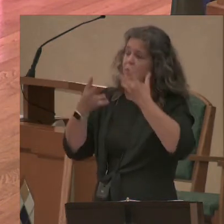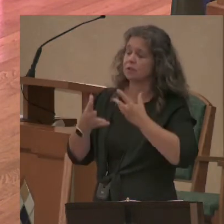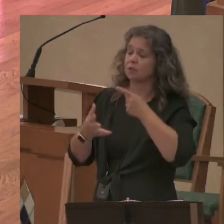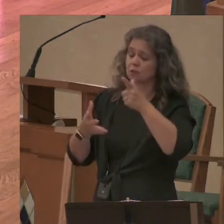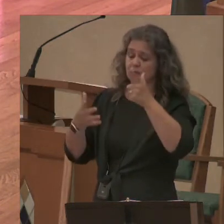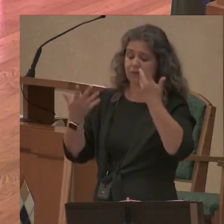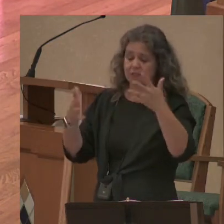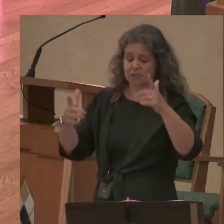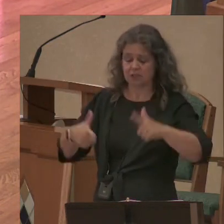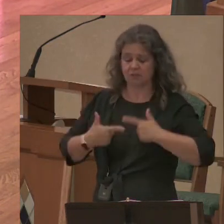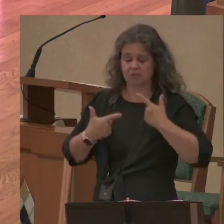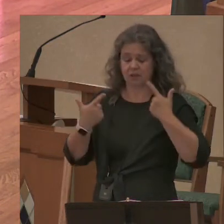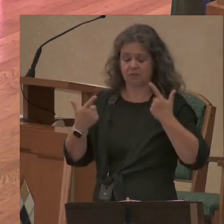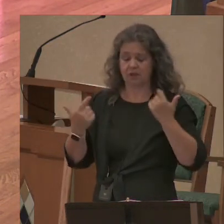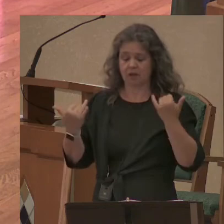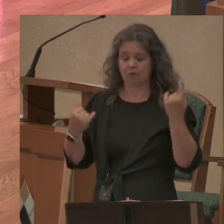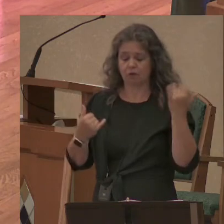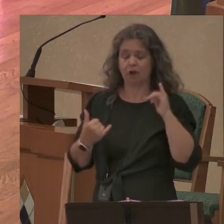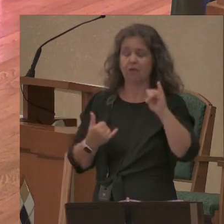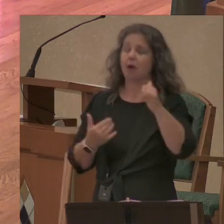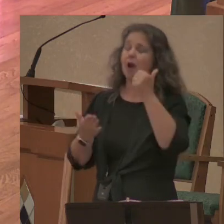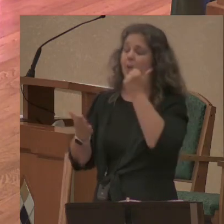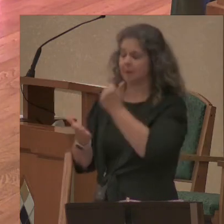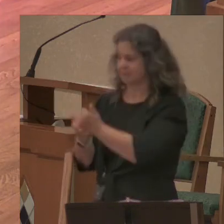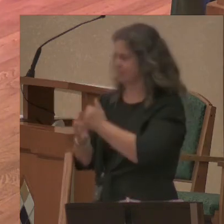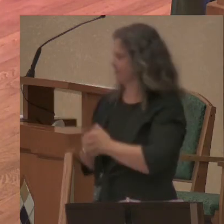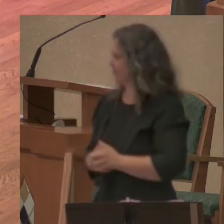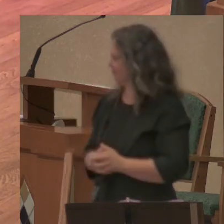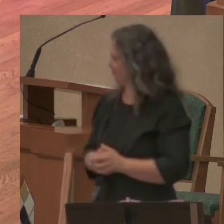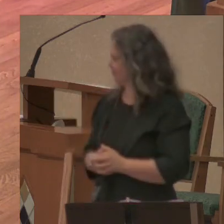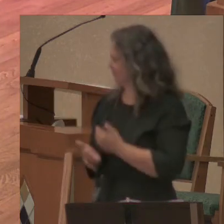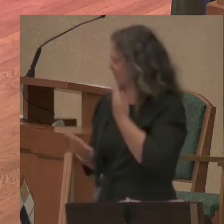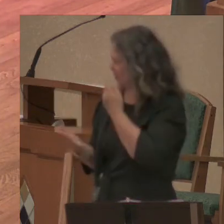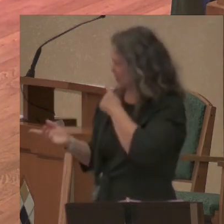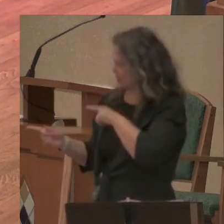and forever. Amen. Thanks for coming forward today. Please rise for the